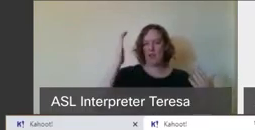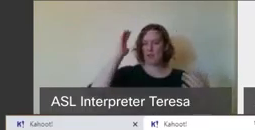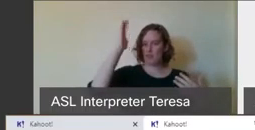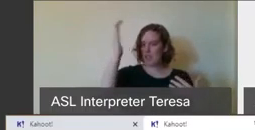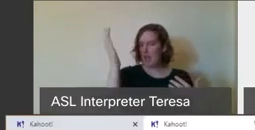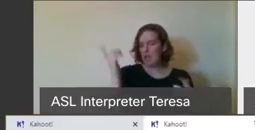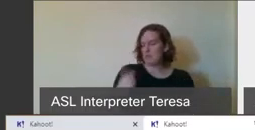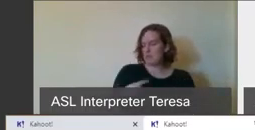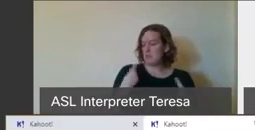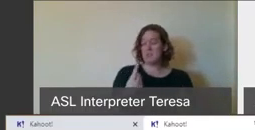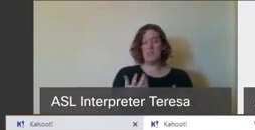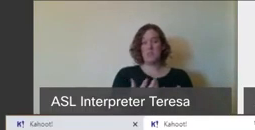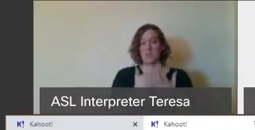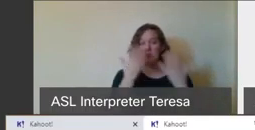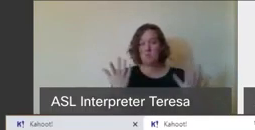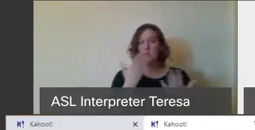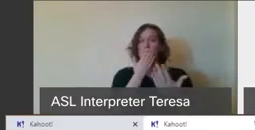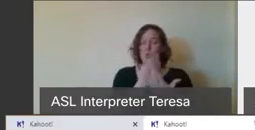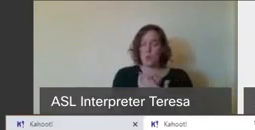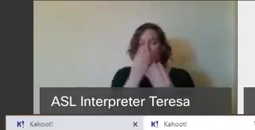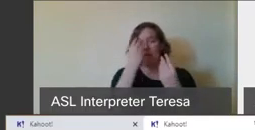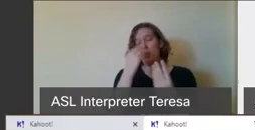information that's really valuable and helps us to put it all